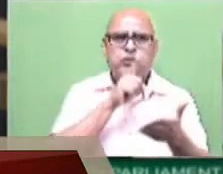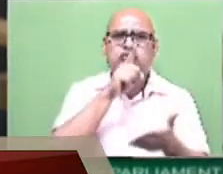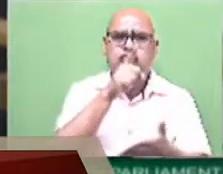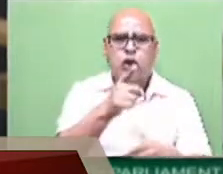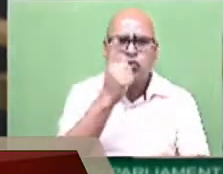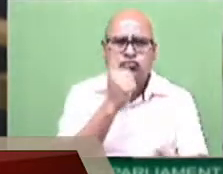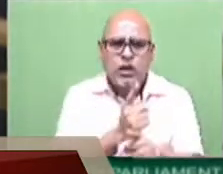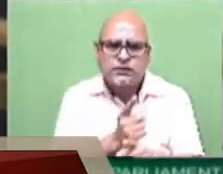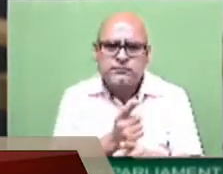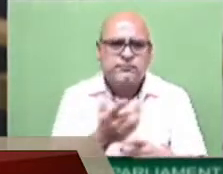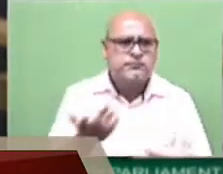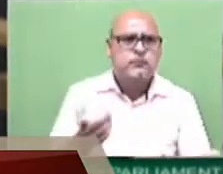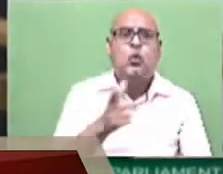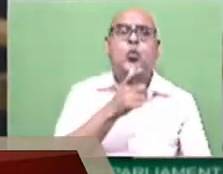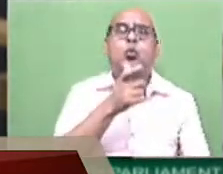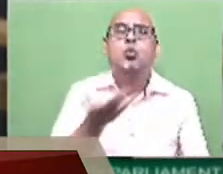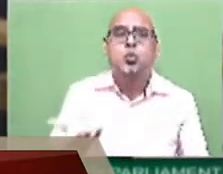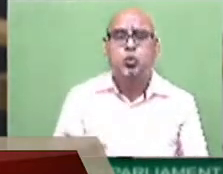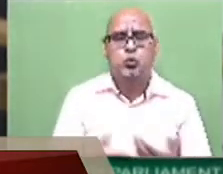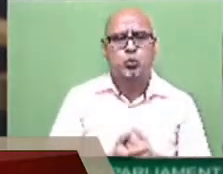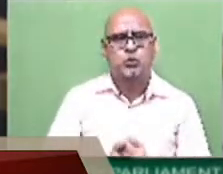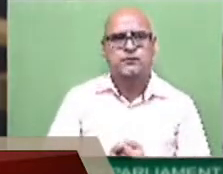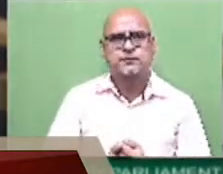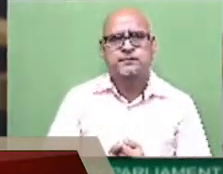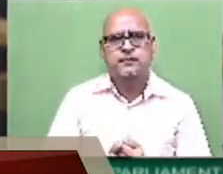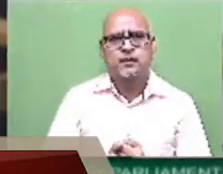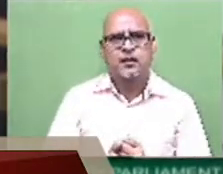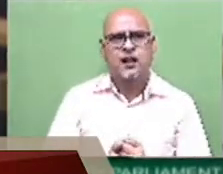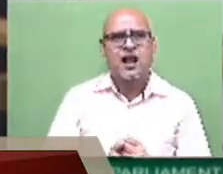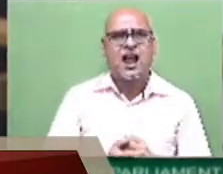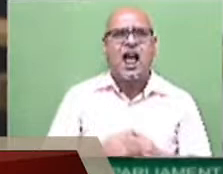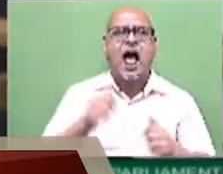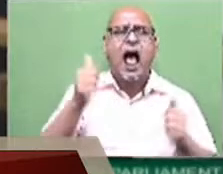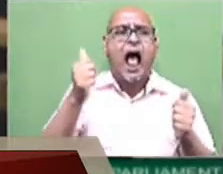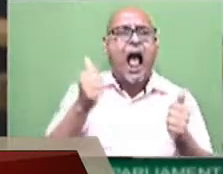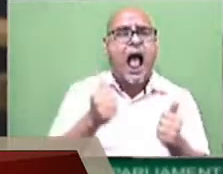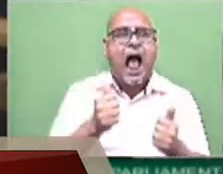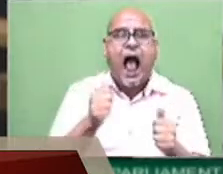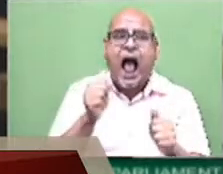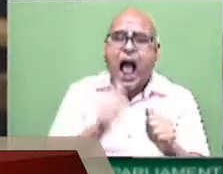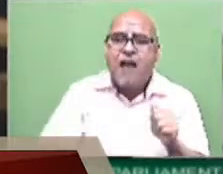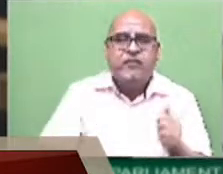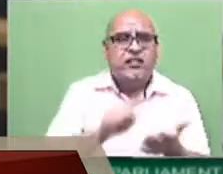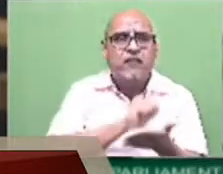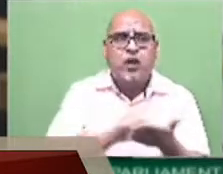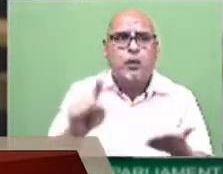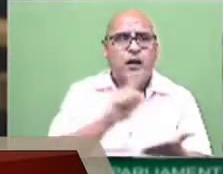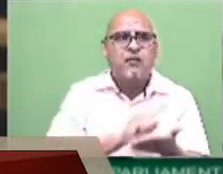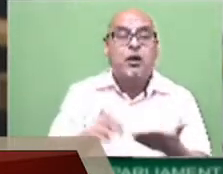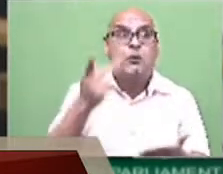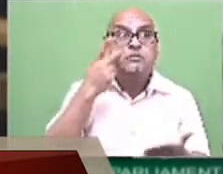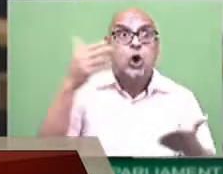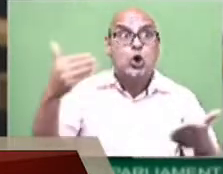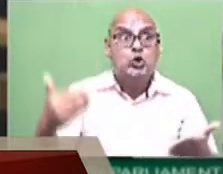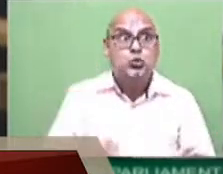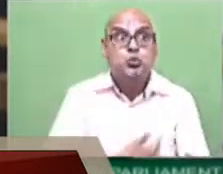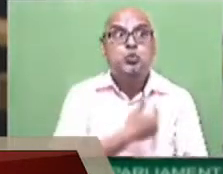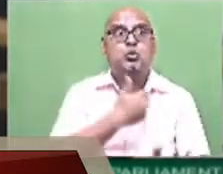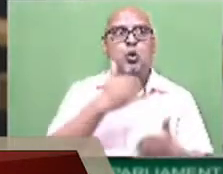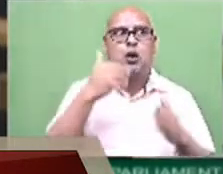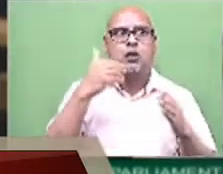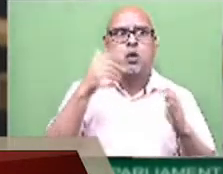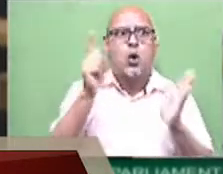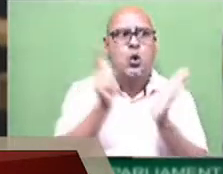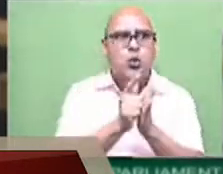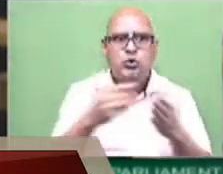you will see a new legal notice with some new regulations, with some new offenses being created. And the Parliament is